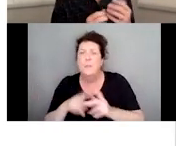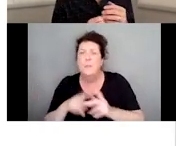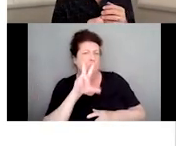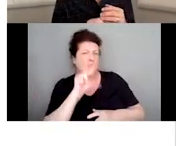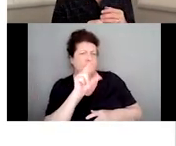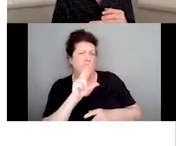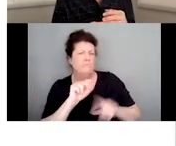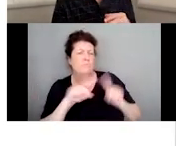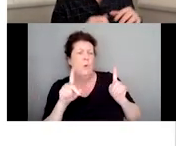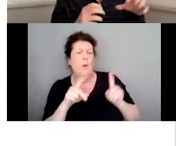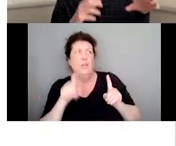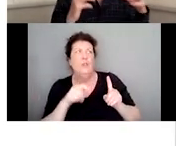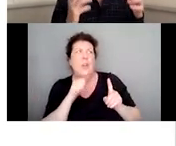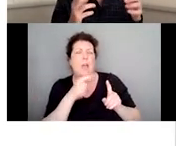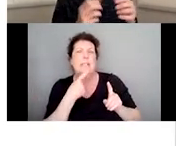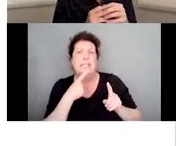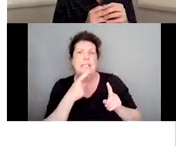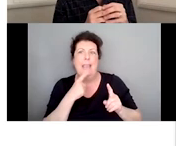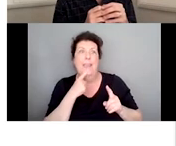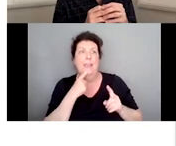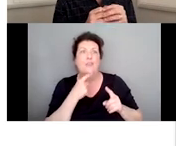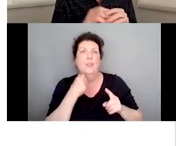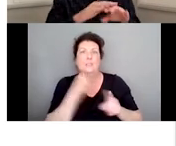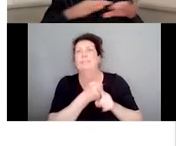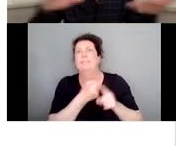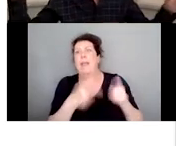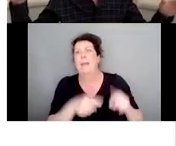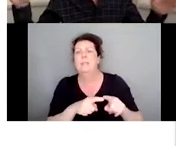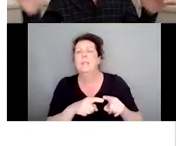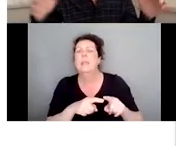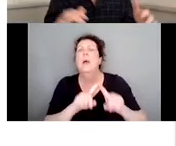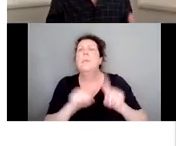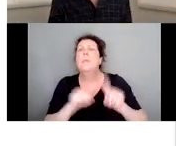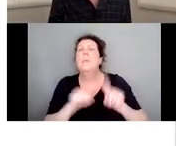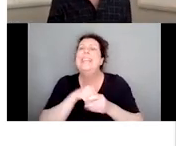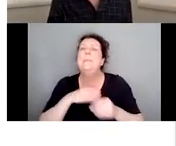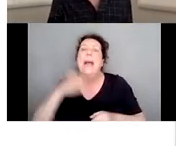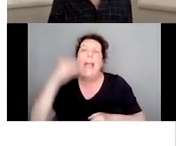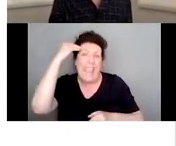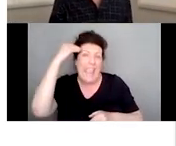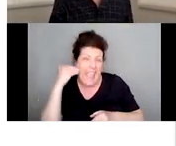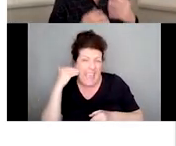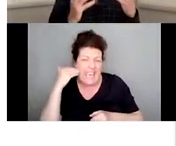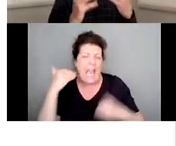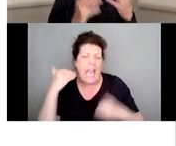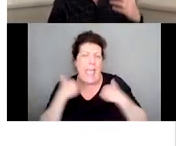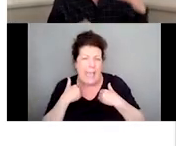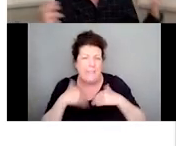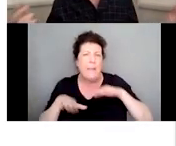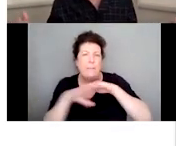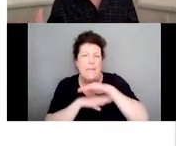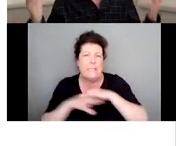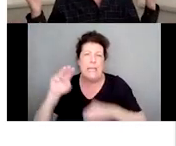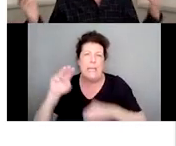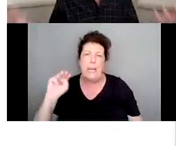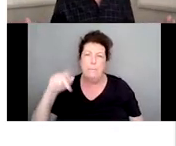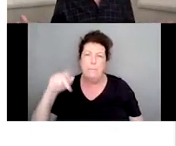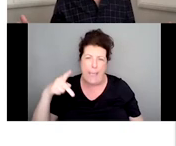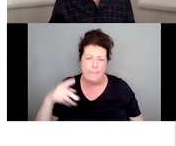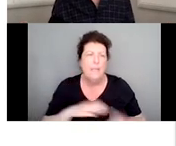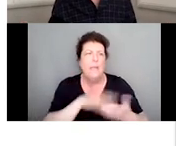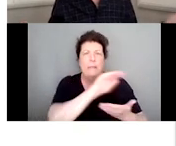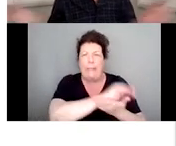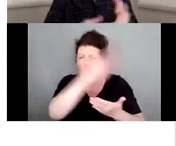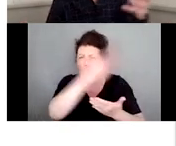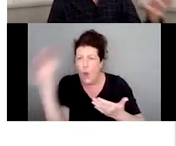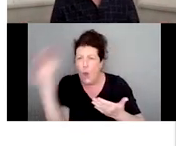head, I would say the emotional ramp of the show is mapped out. So I shouldn't say that, like, I'm just saying, Oh, what's going to